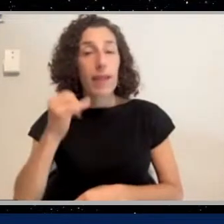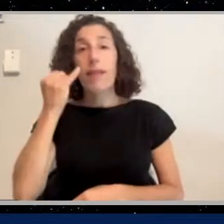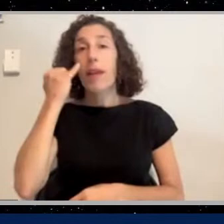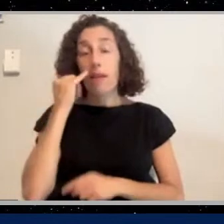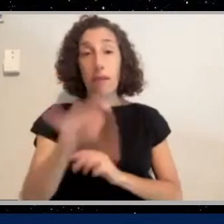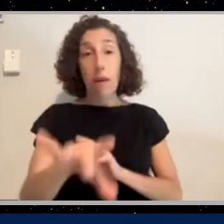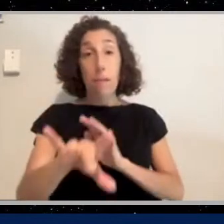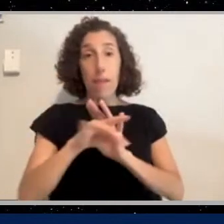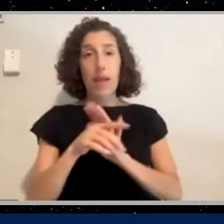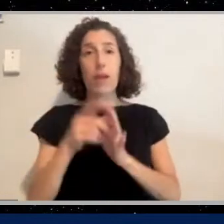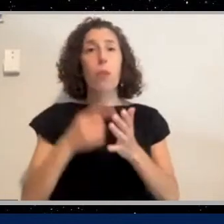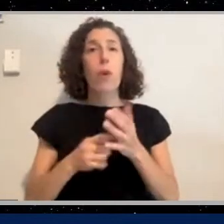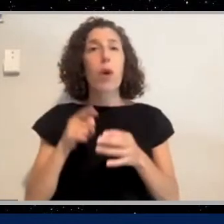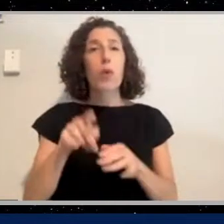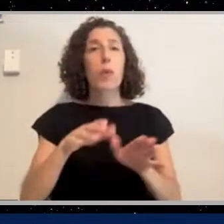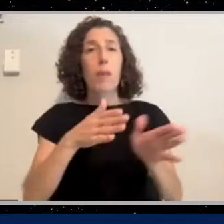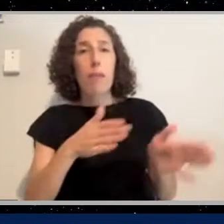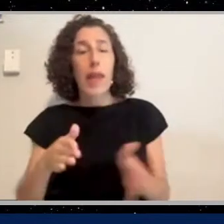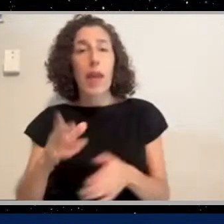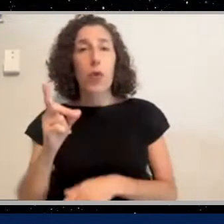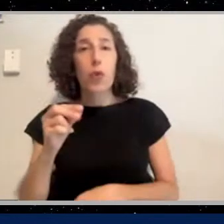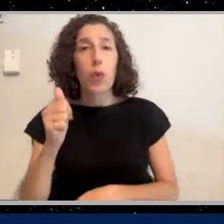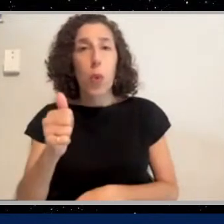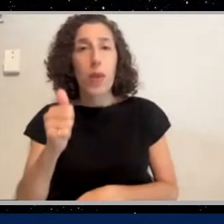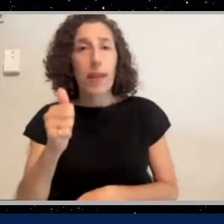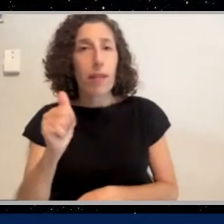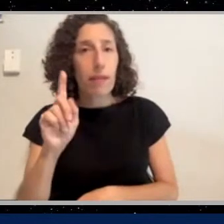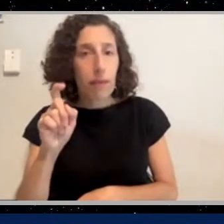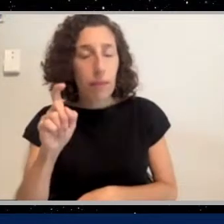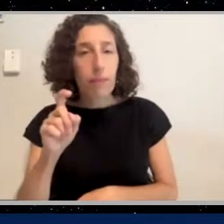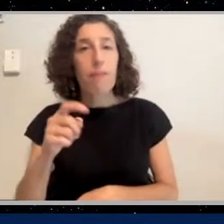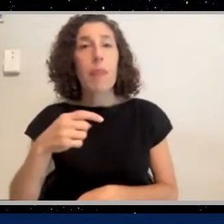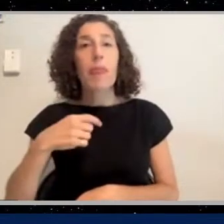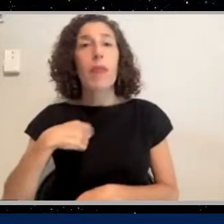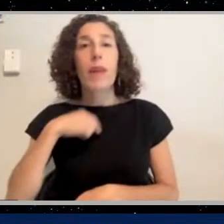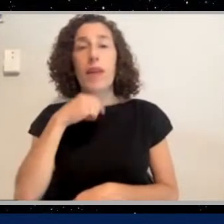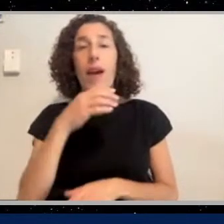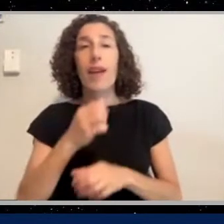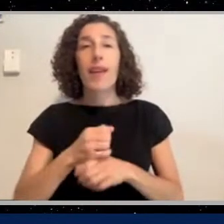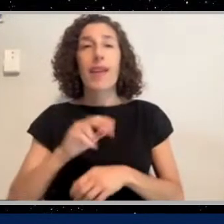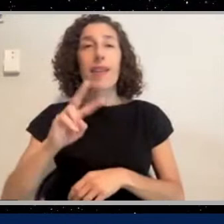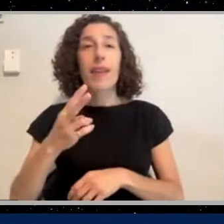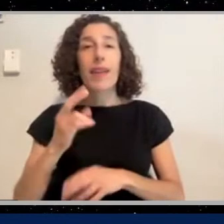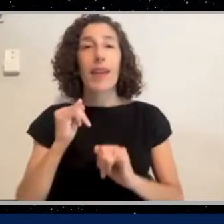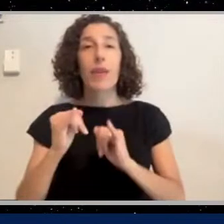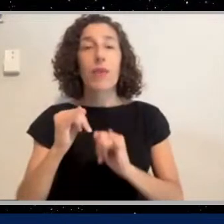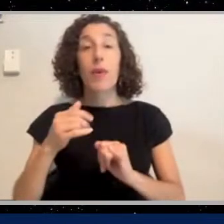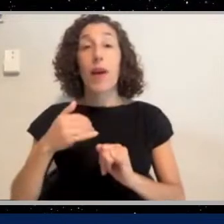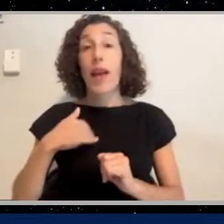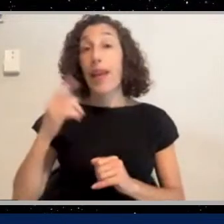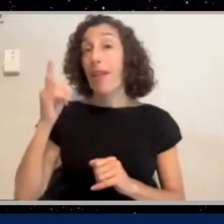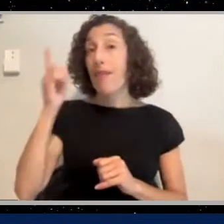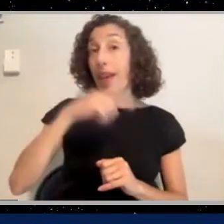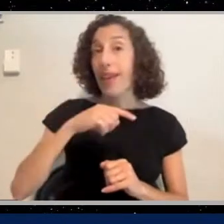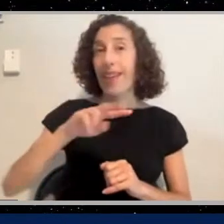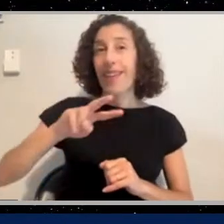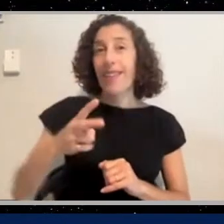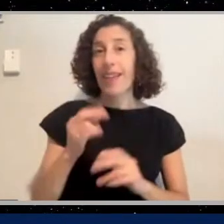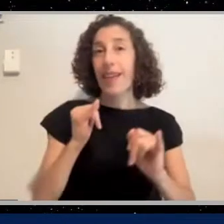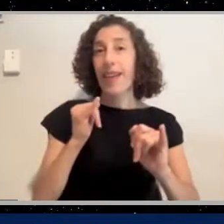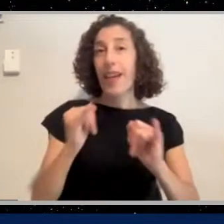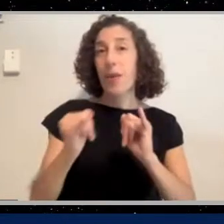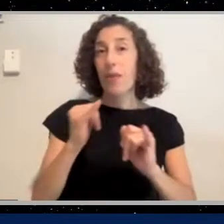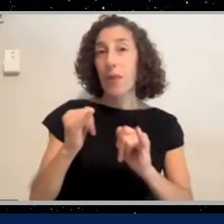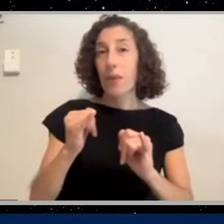that flight. I didn't end up with a second interview. Again, they gave me a fake second interview, which turned out to be the surprise that I was going to